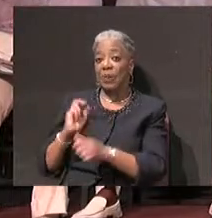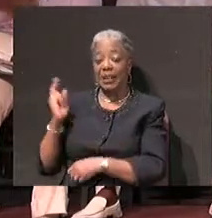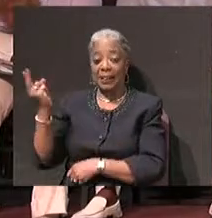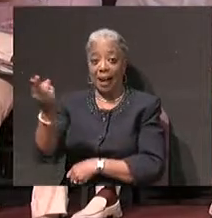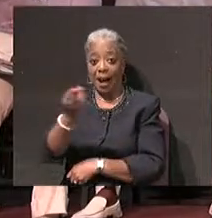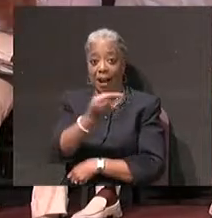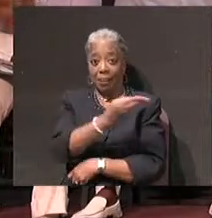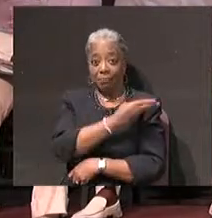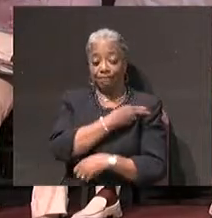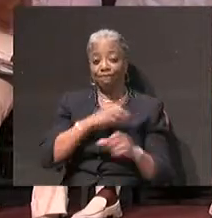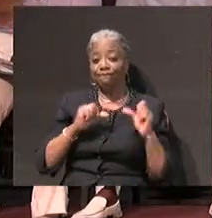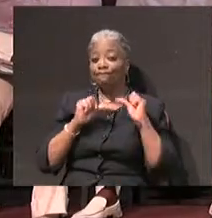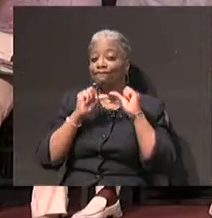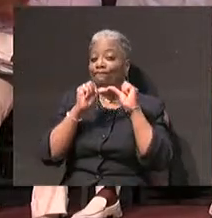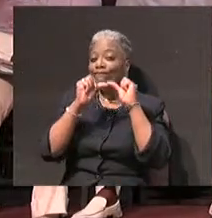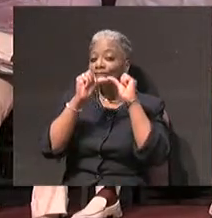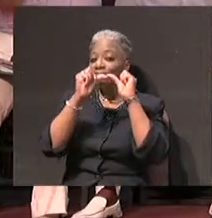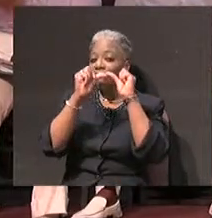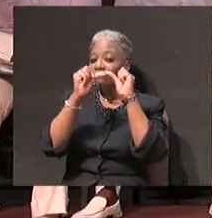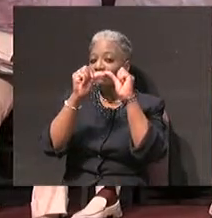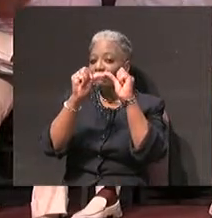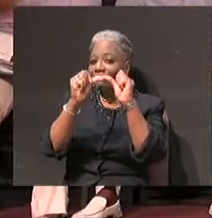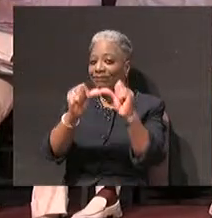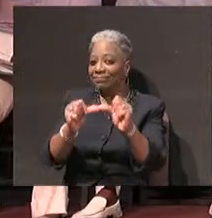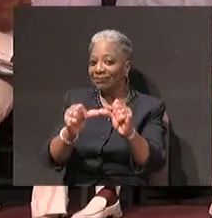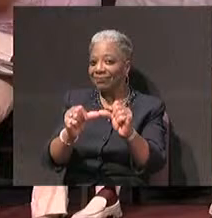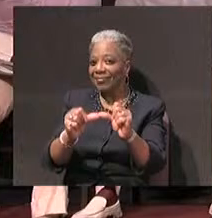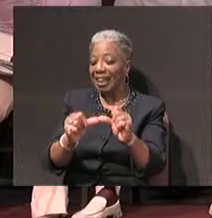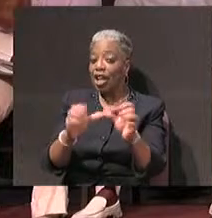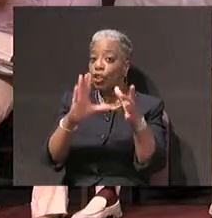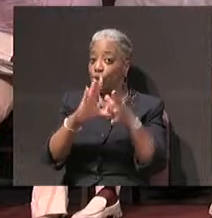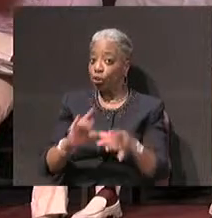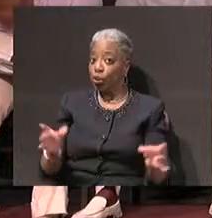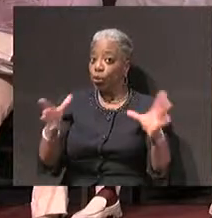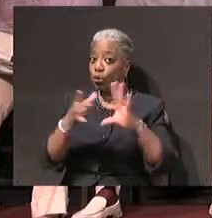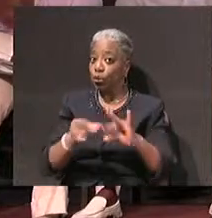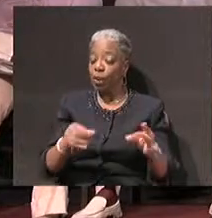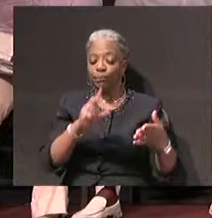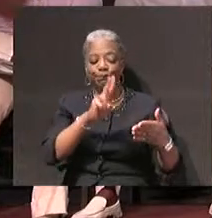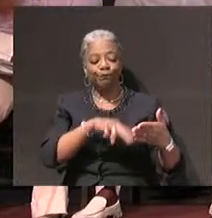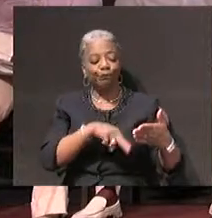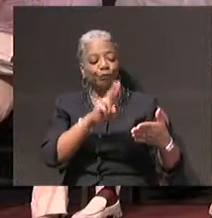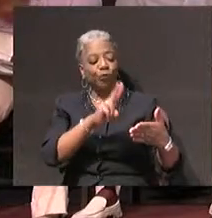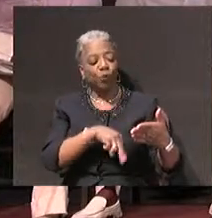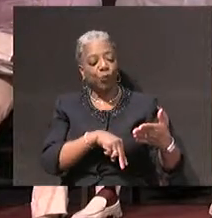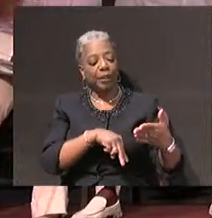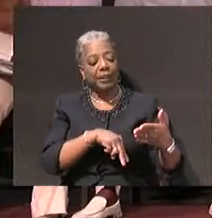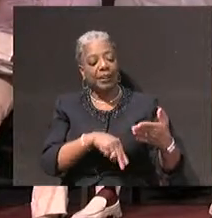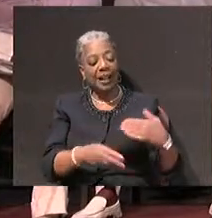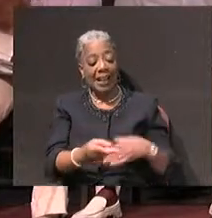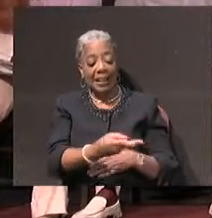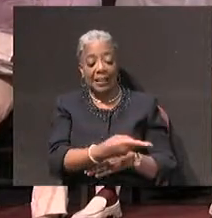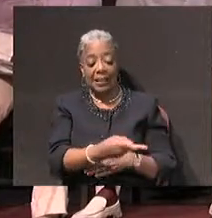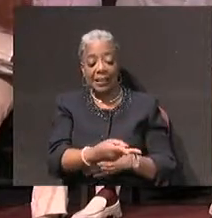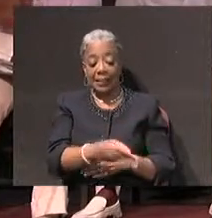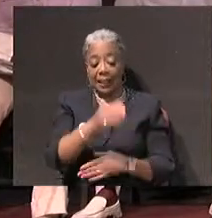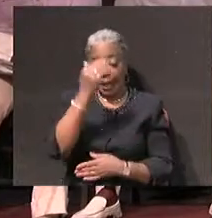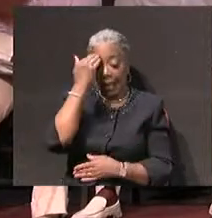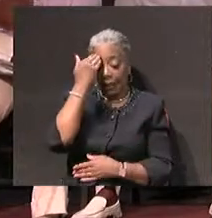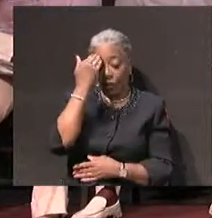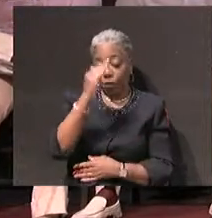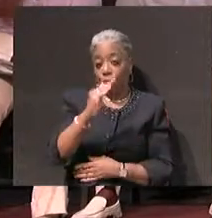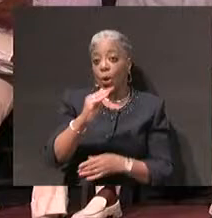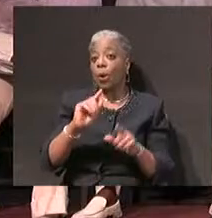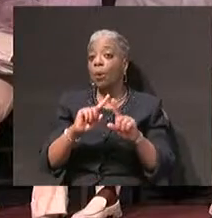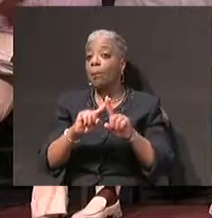the story and compare the accounts, not only did they on the Emmaus Road not know it was Jesus when they saw him, but none of